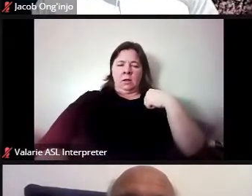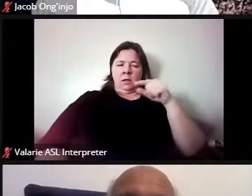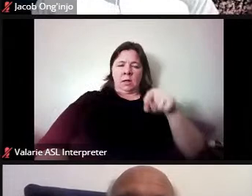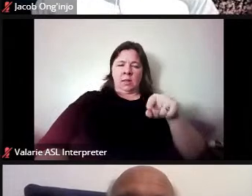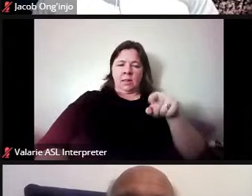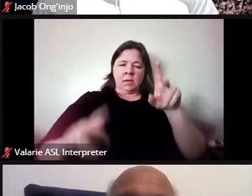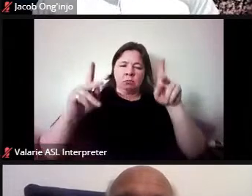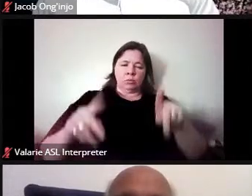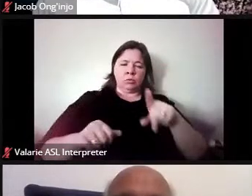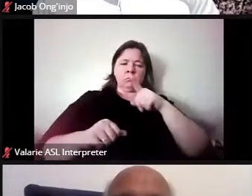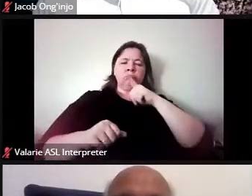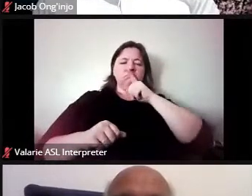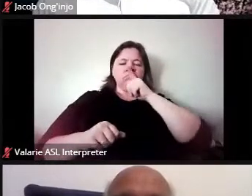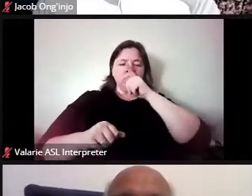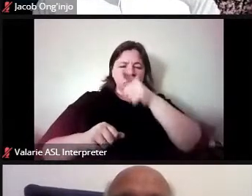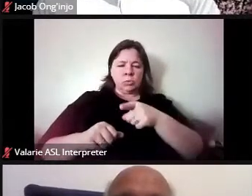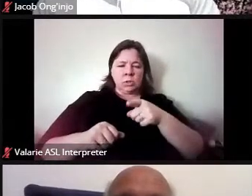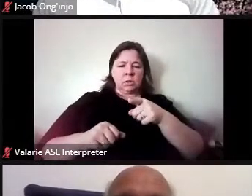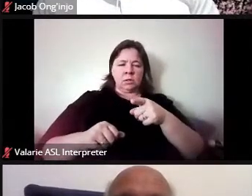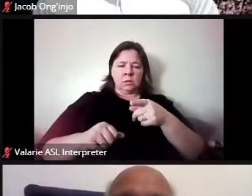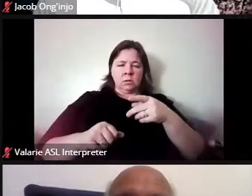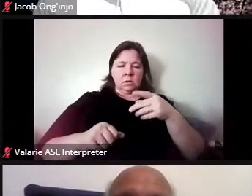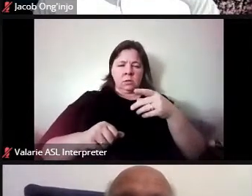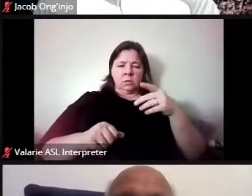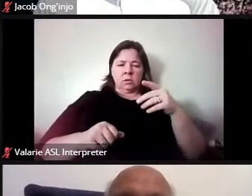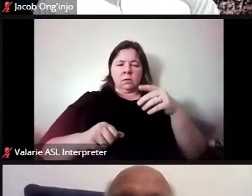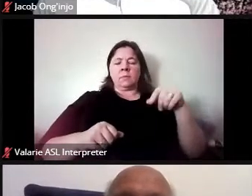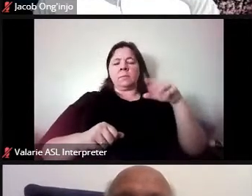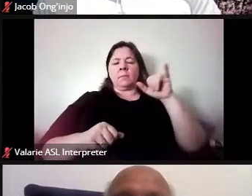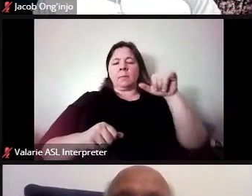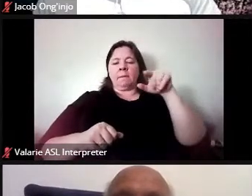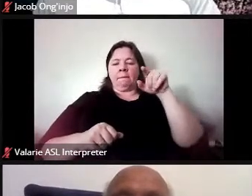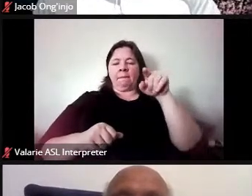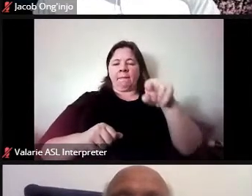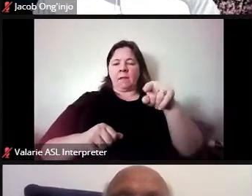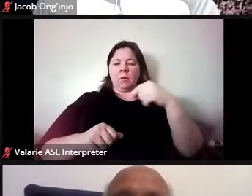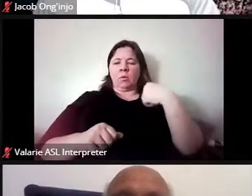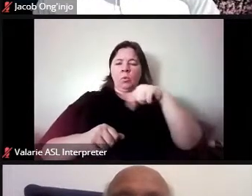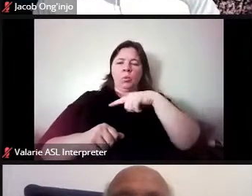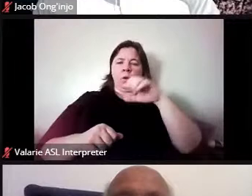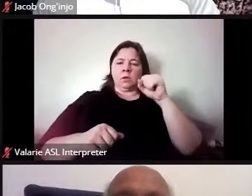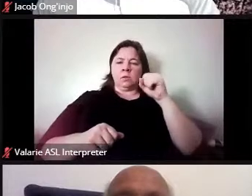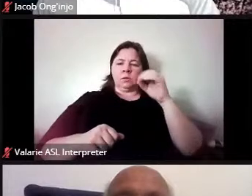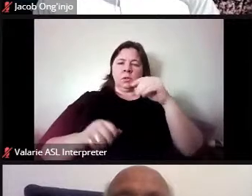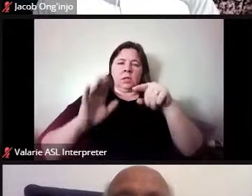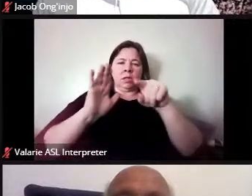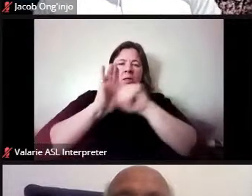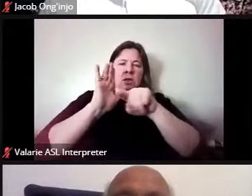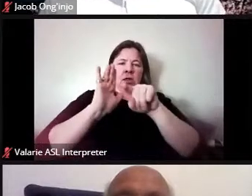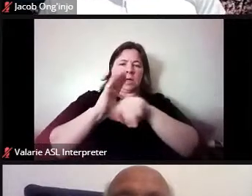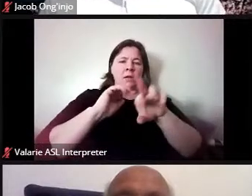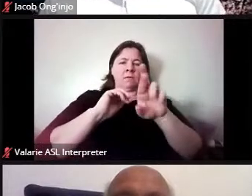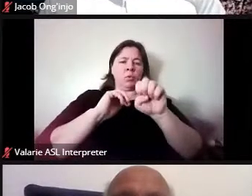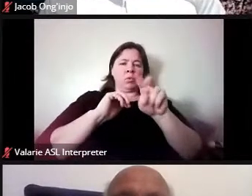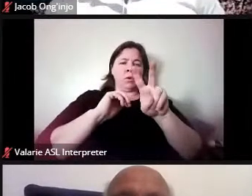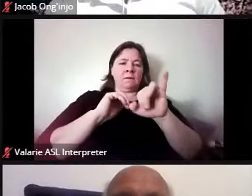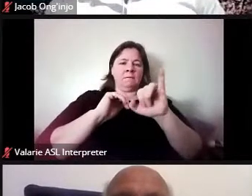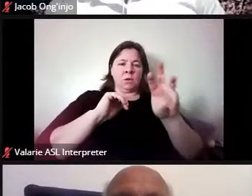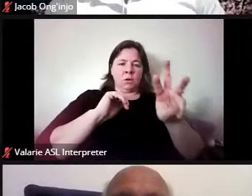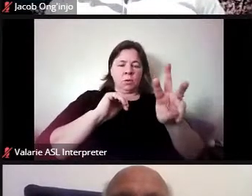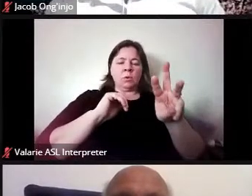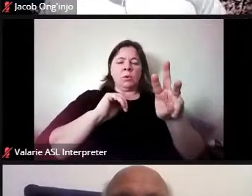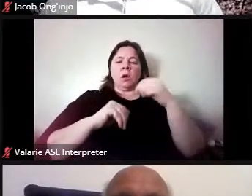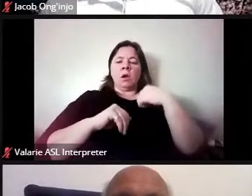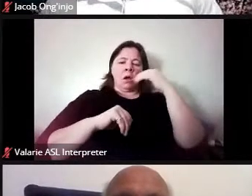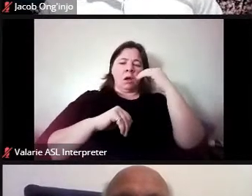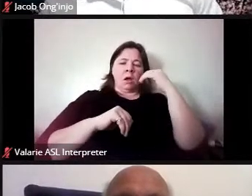genuine. And no doubt, a lot of people told me that he has some negative reviews, and I forget about